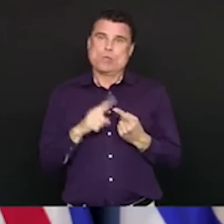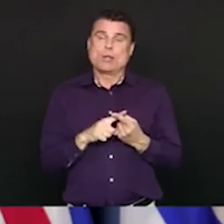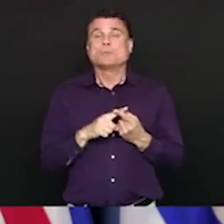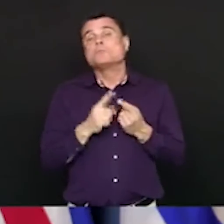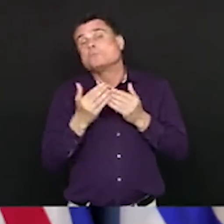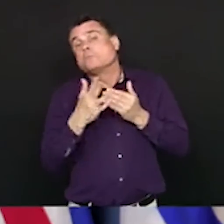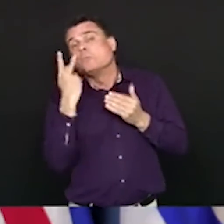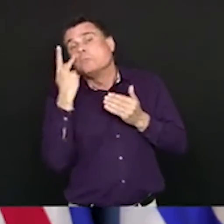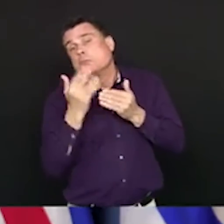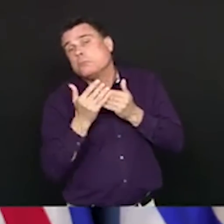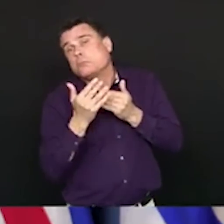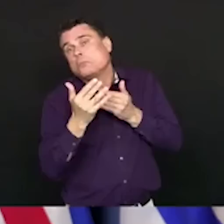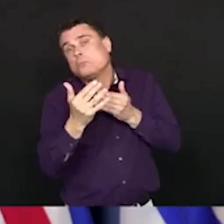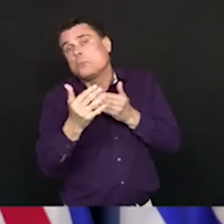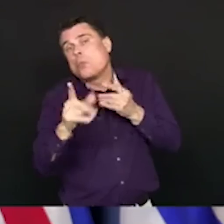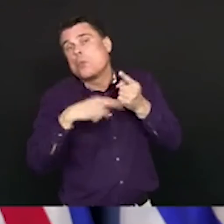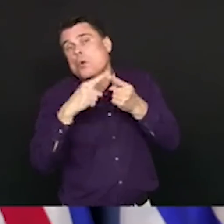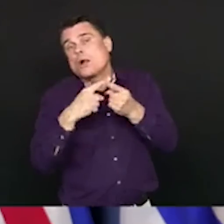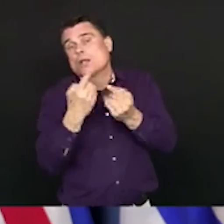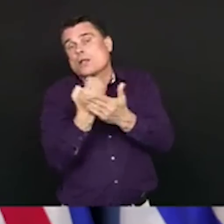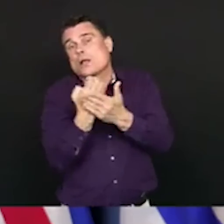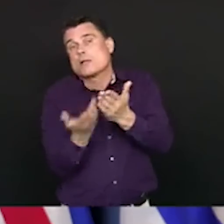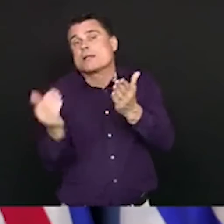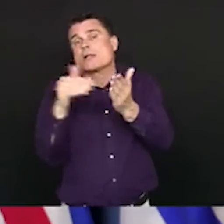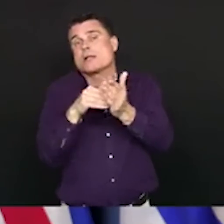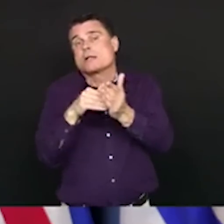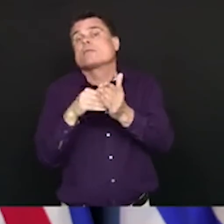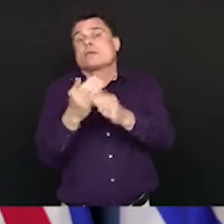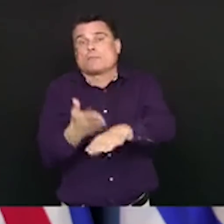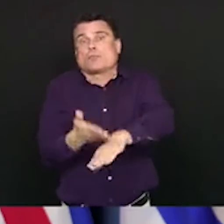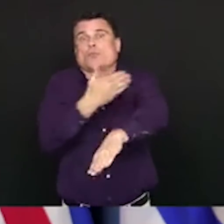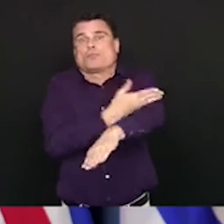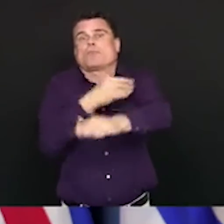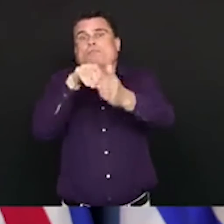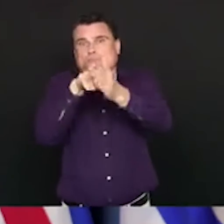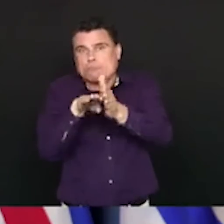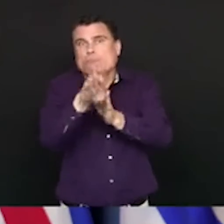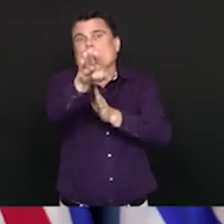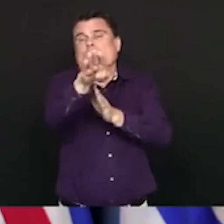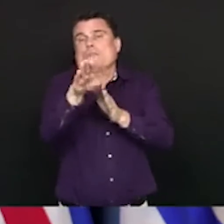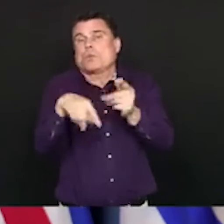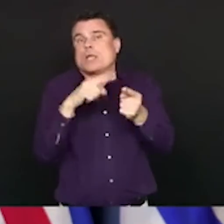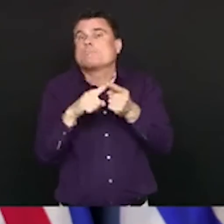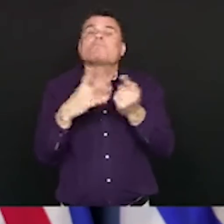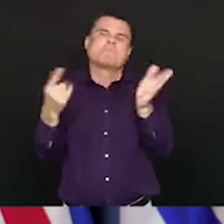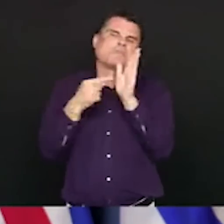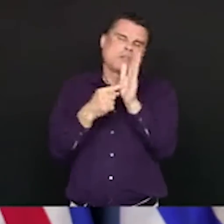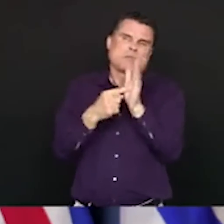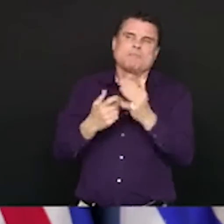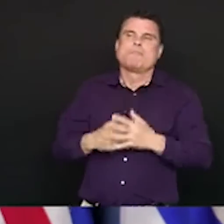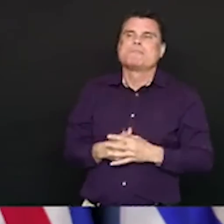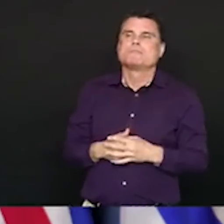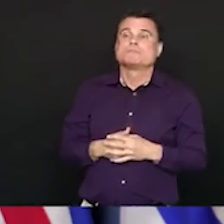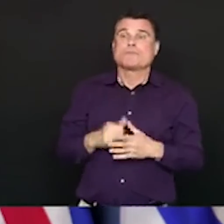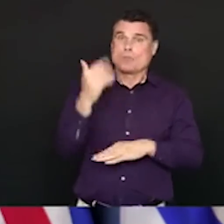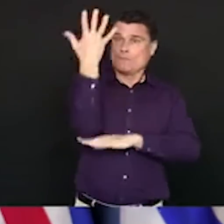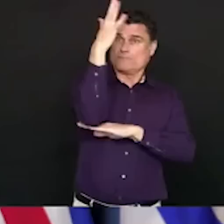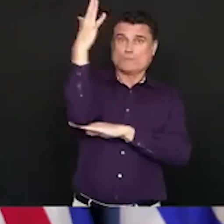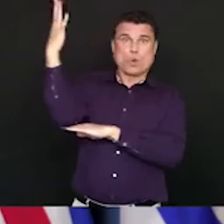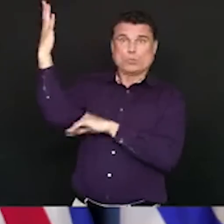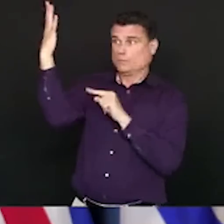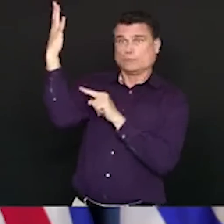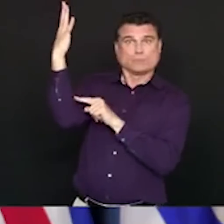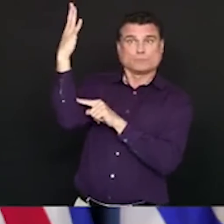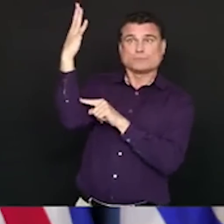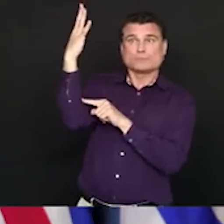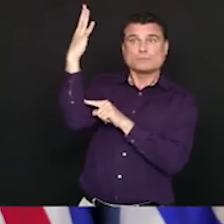example would be our forestry sector. Markets are now contracting at a rate that is unprecedented. Access